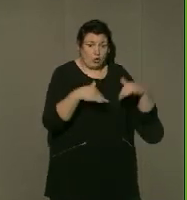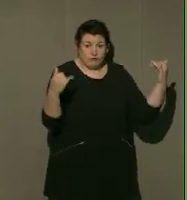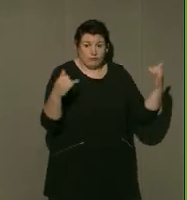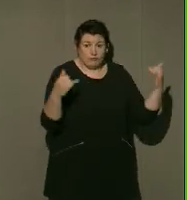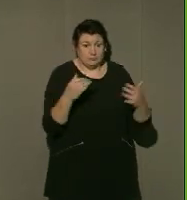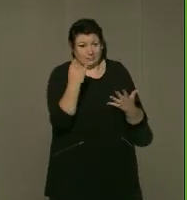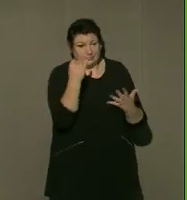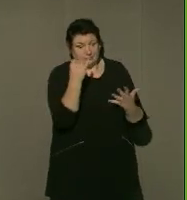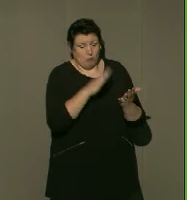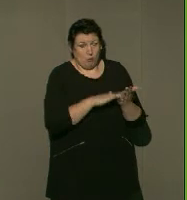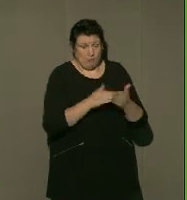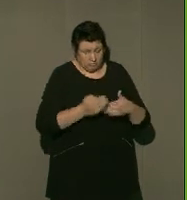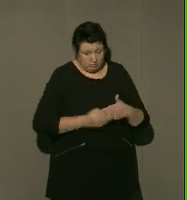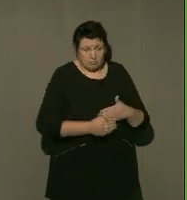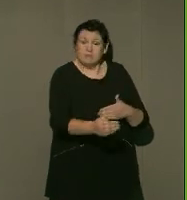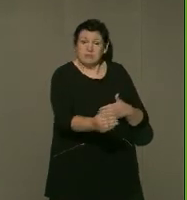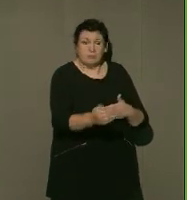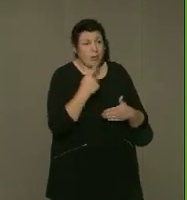to mull it over.